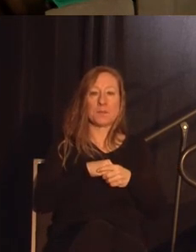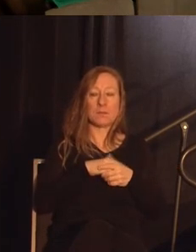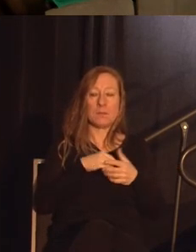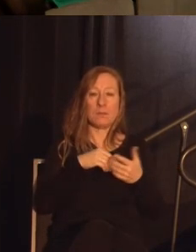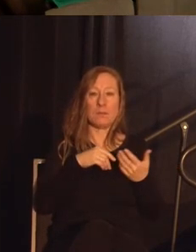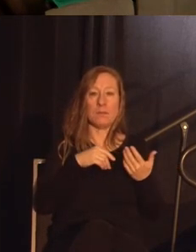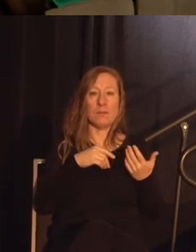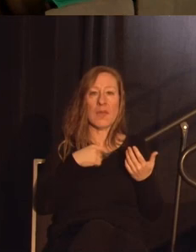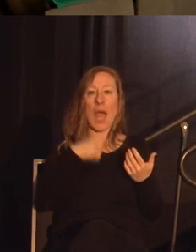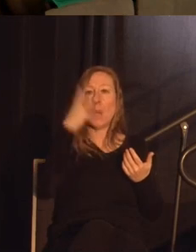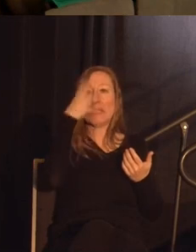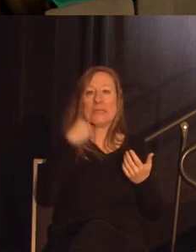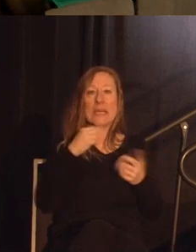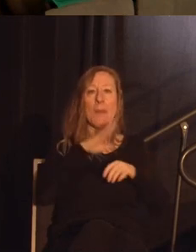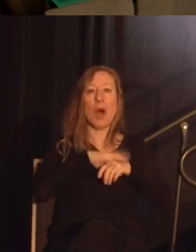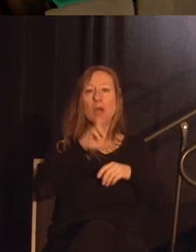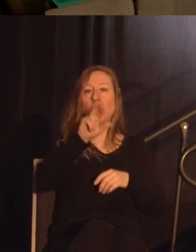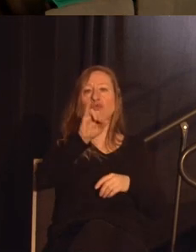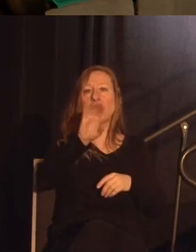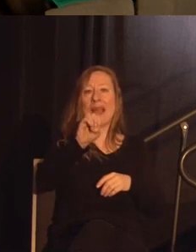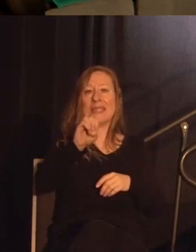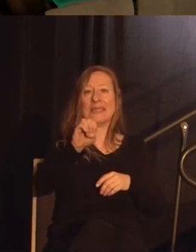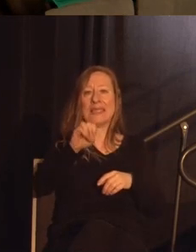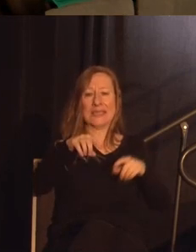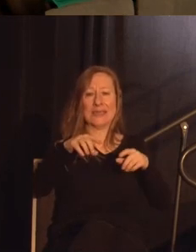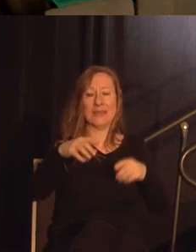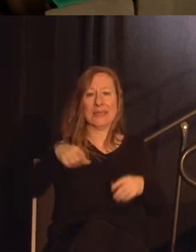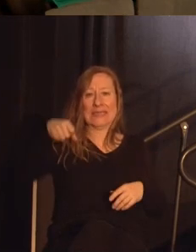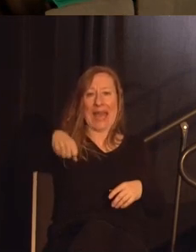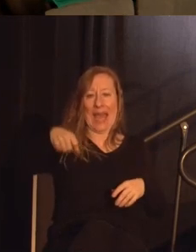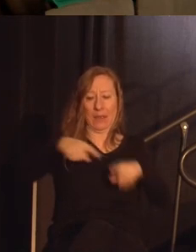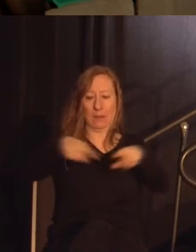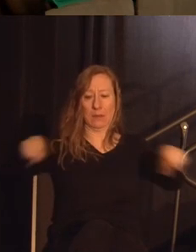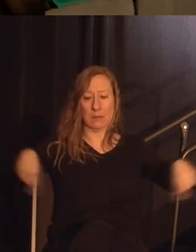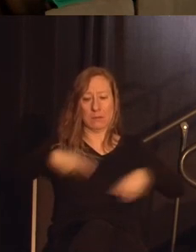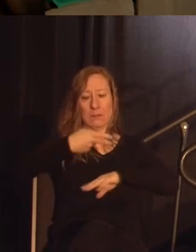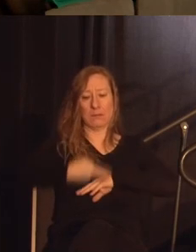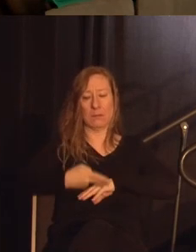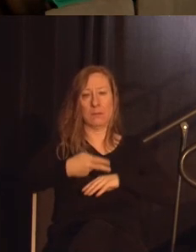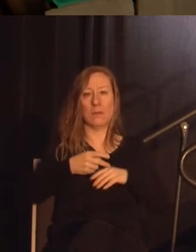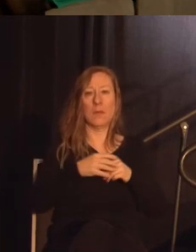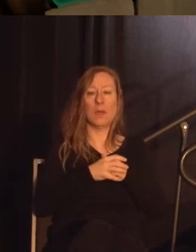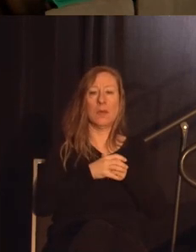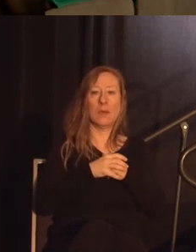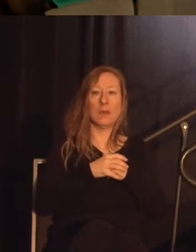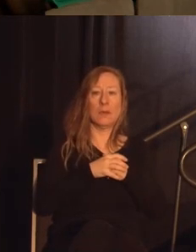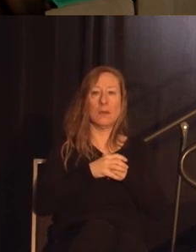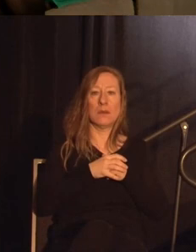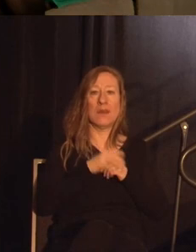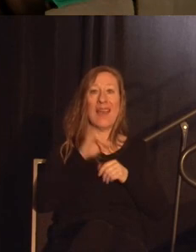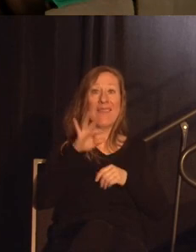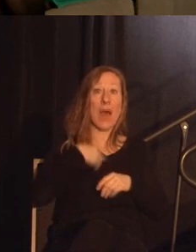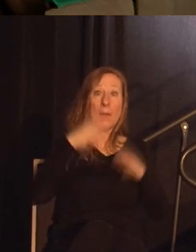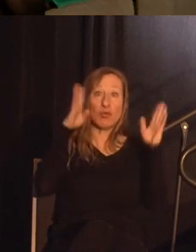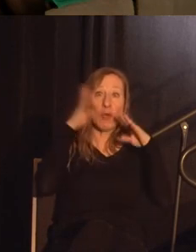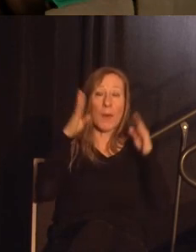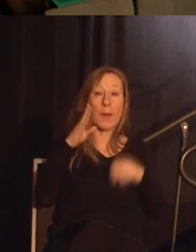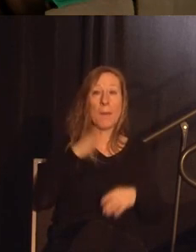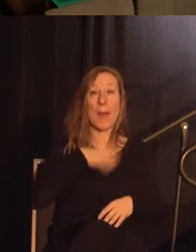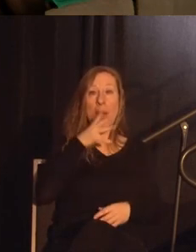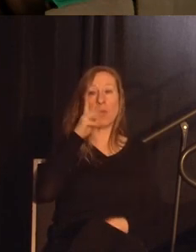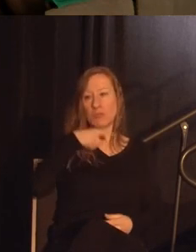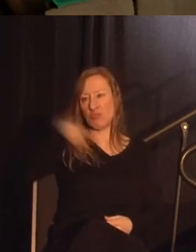usually take naps on, like, rice sacks and stuff, and I was grounded in the bathroom, you know, which is hilarious because my mom would always be